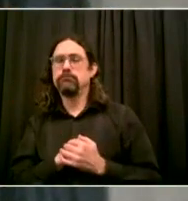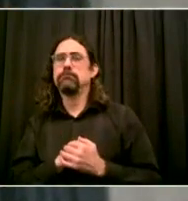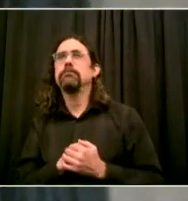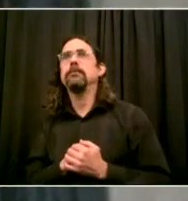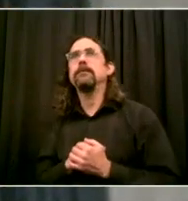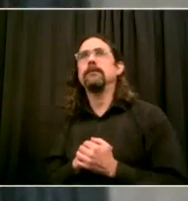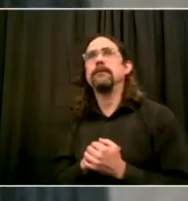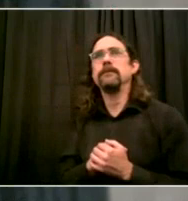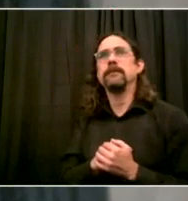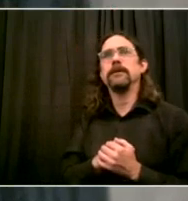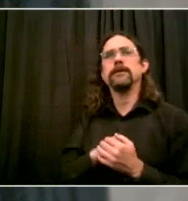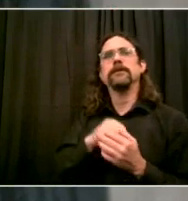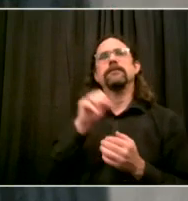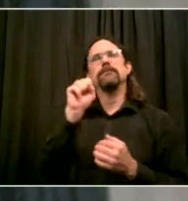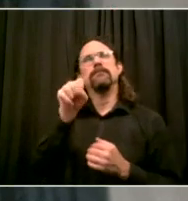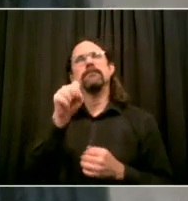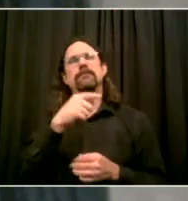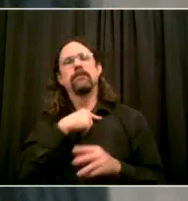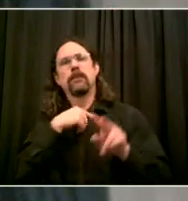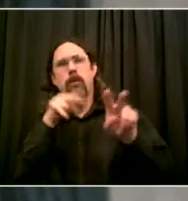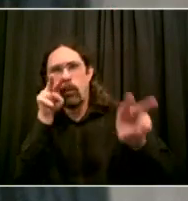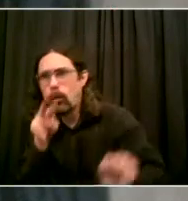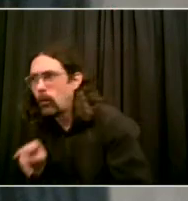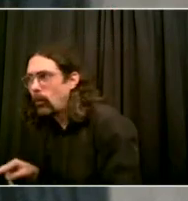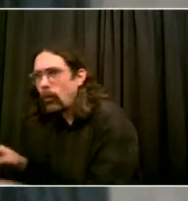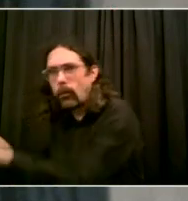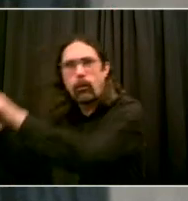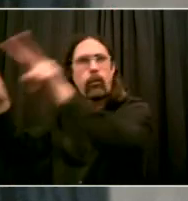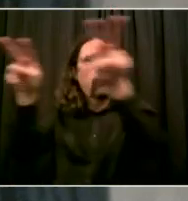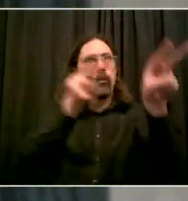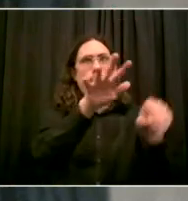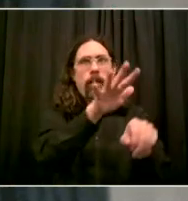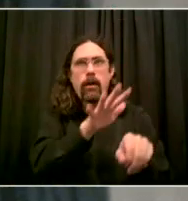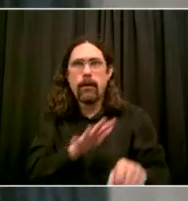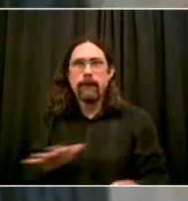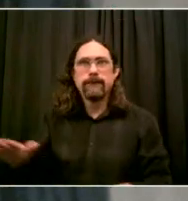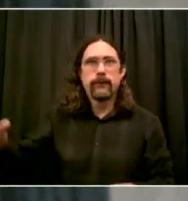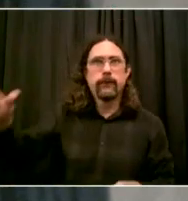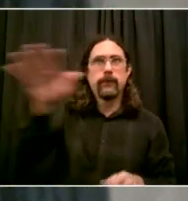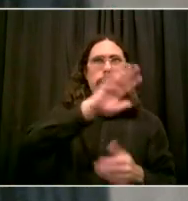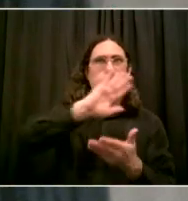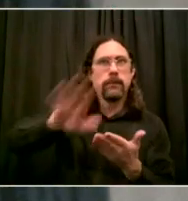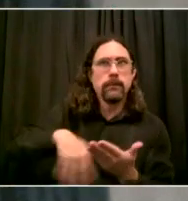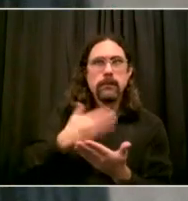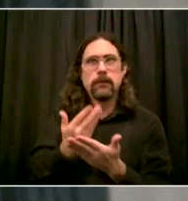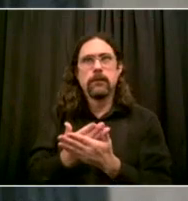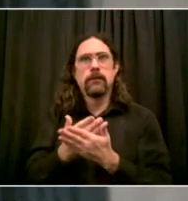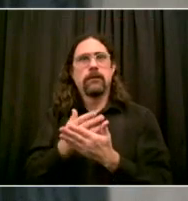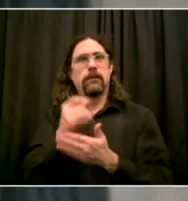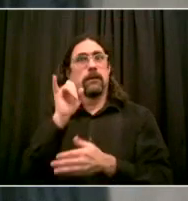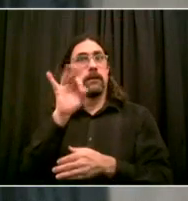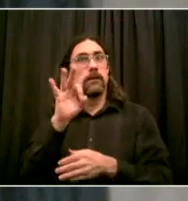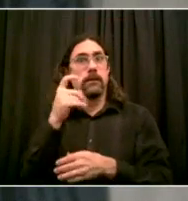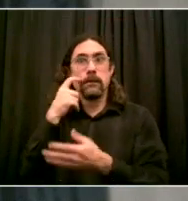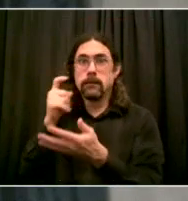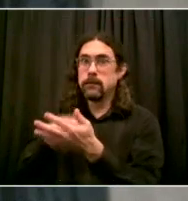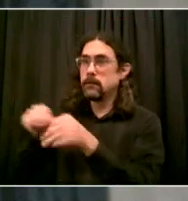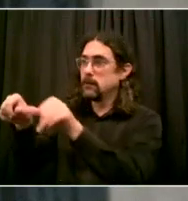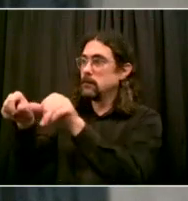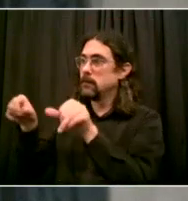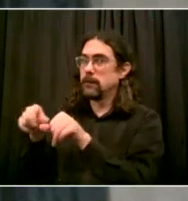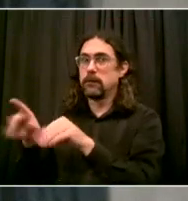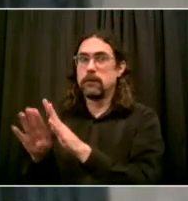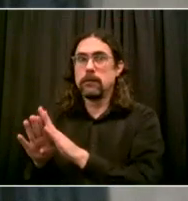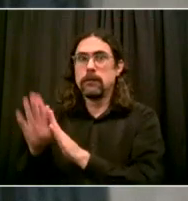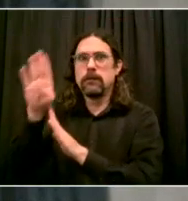where there is greater risk. But again, the actions are the same, whether you're in a workplace, whether